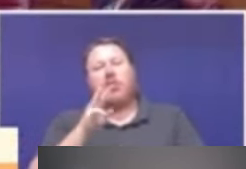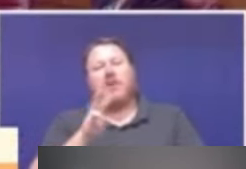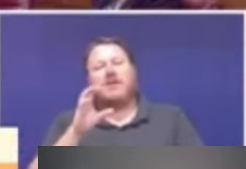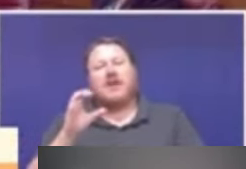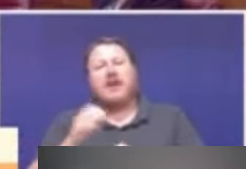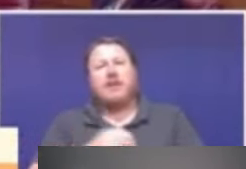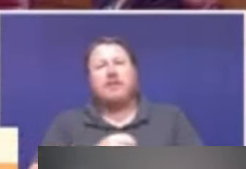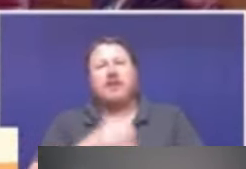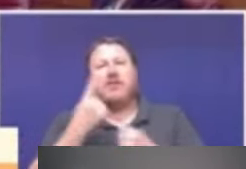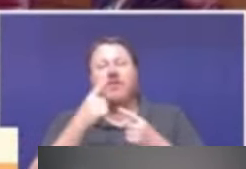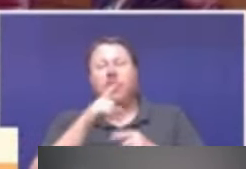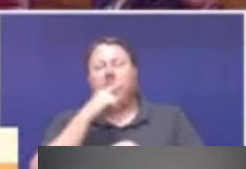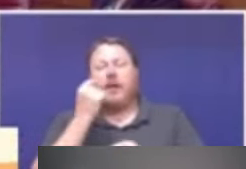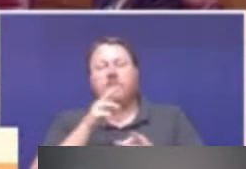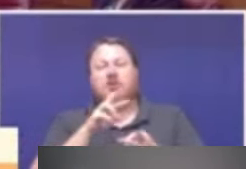name changes?